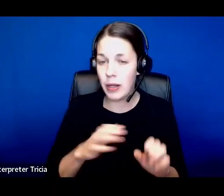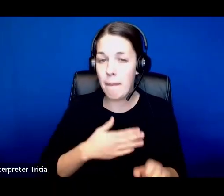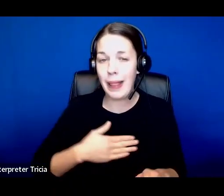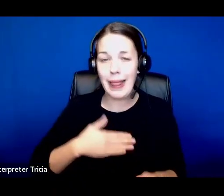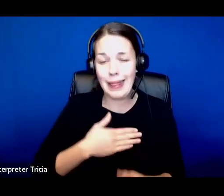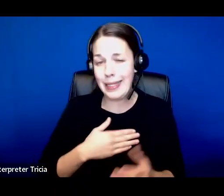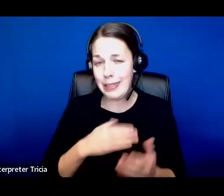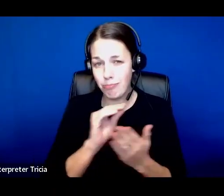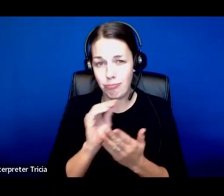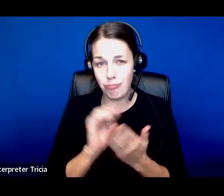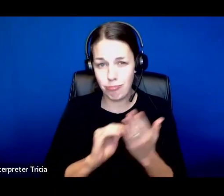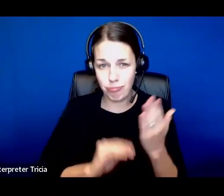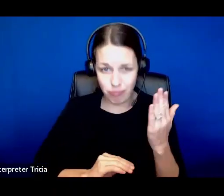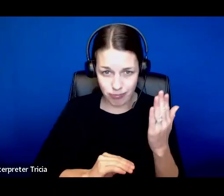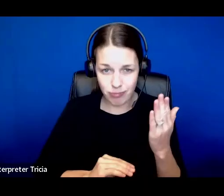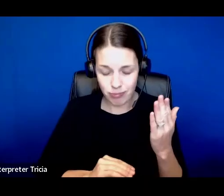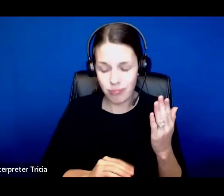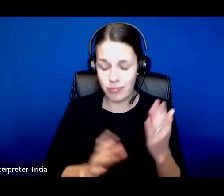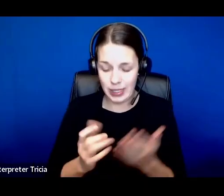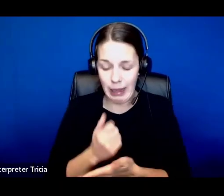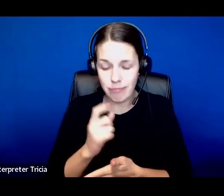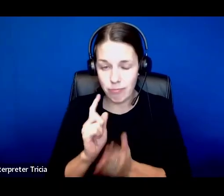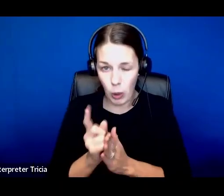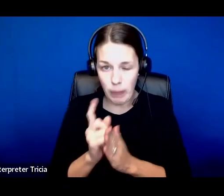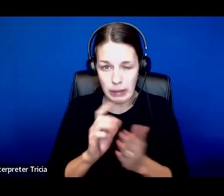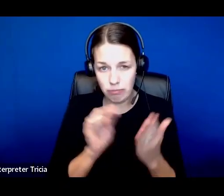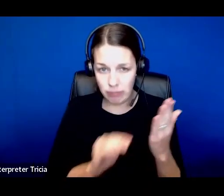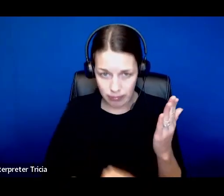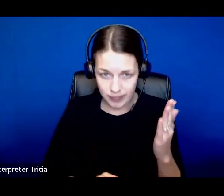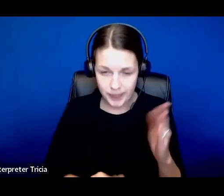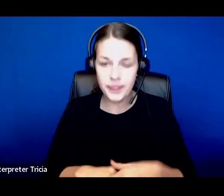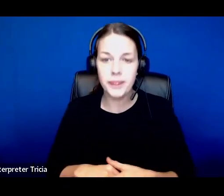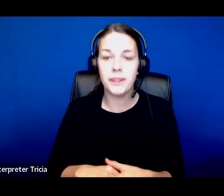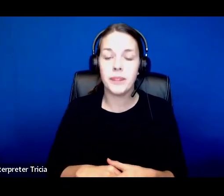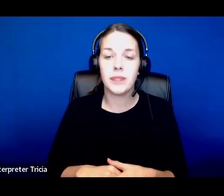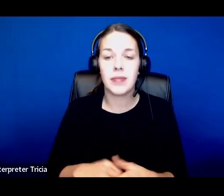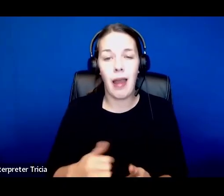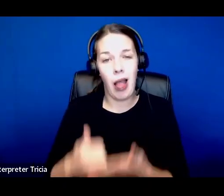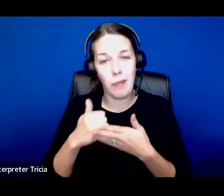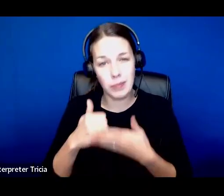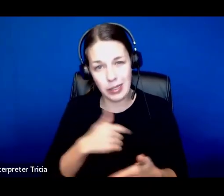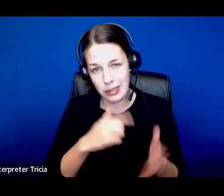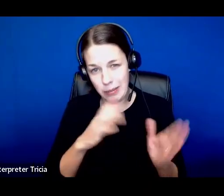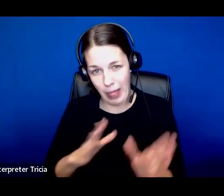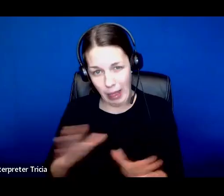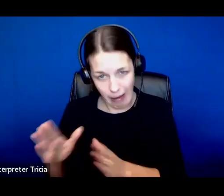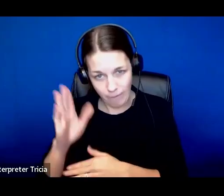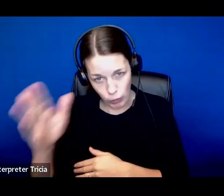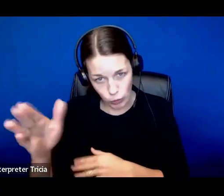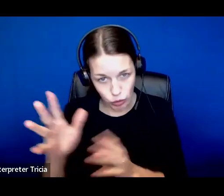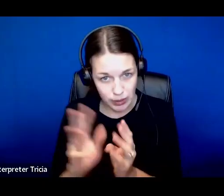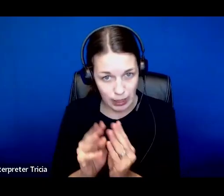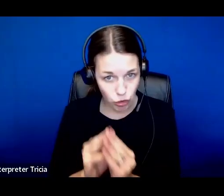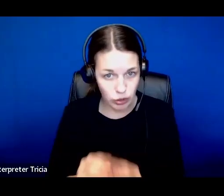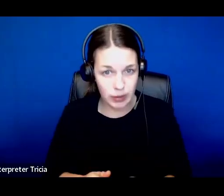up in your browser. Please take a moment and complete that survey. It helps us greatly when planning future sessions.